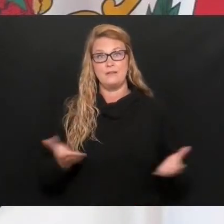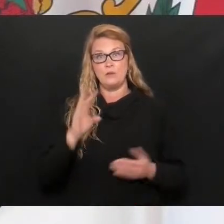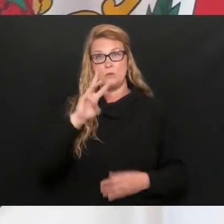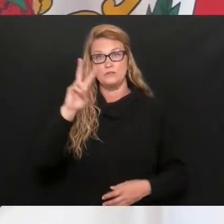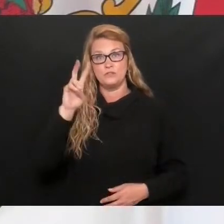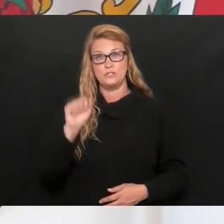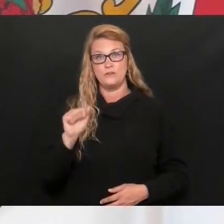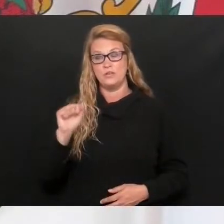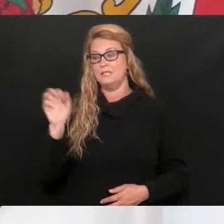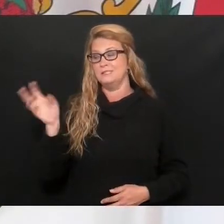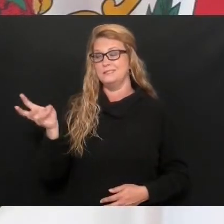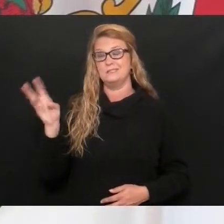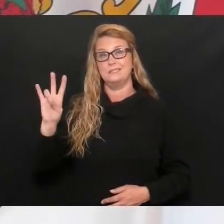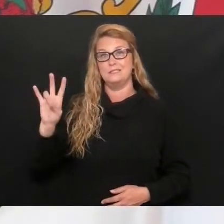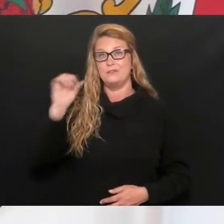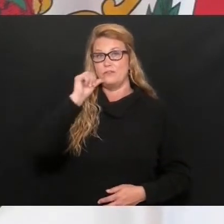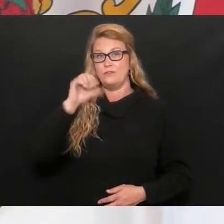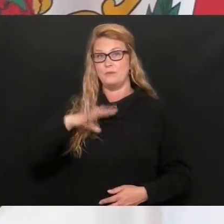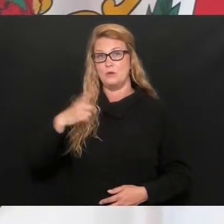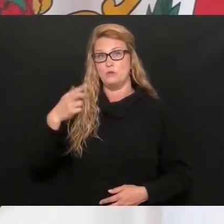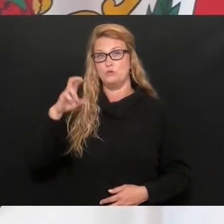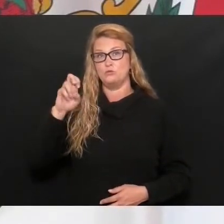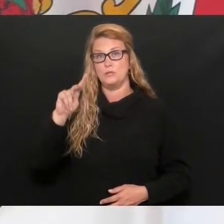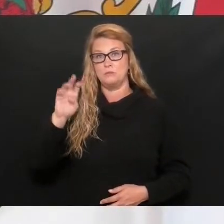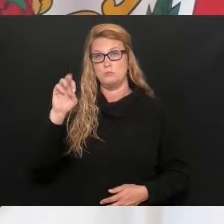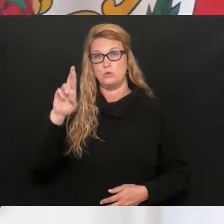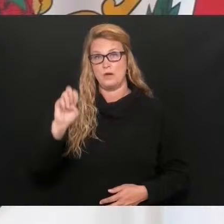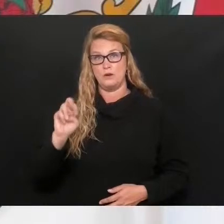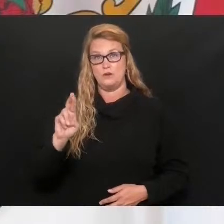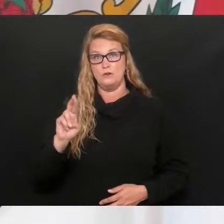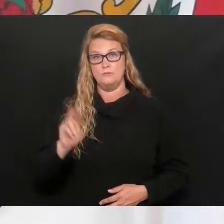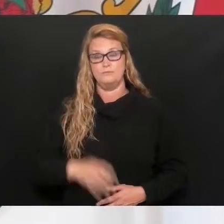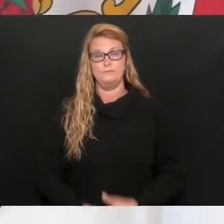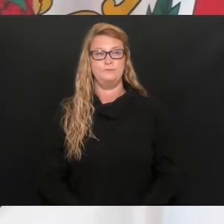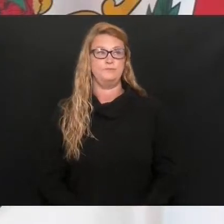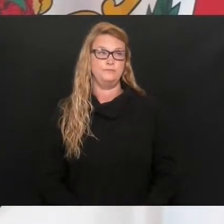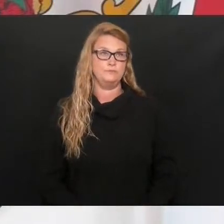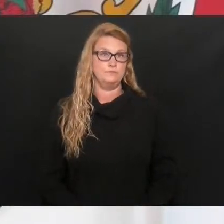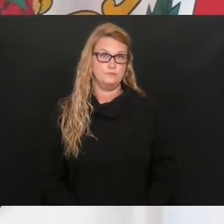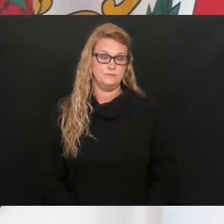a 67-year-old female from Greenbrier County.